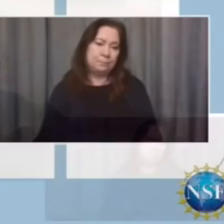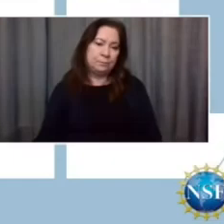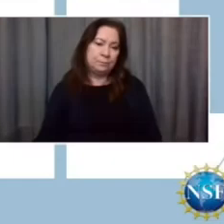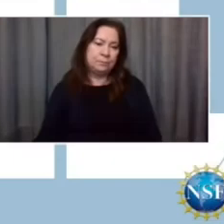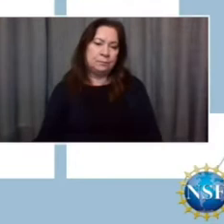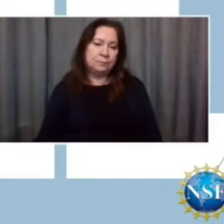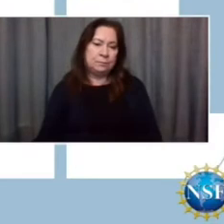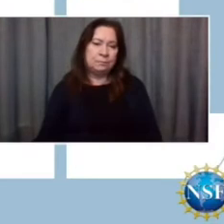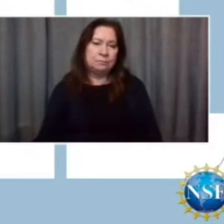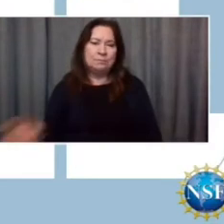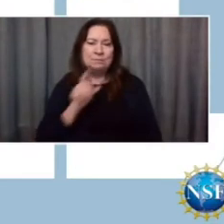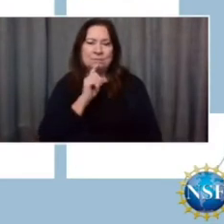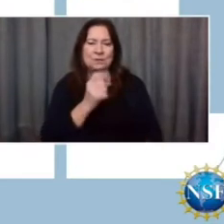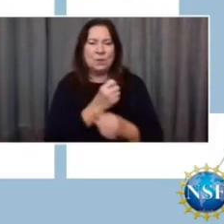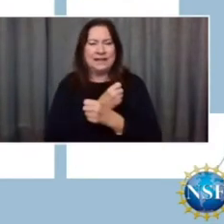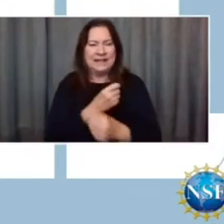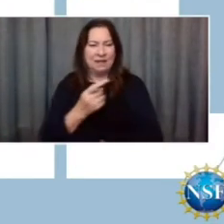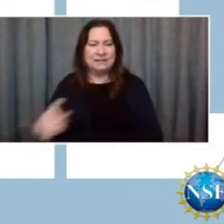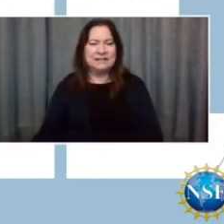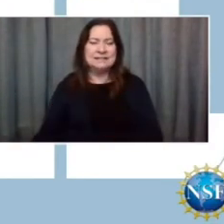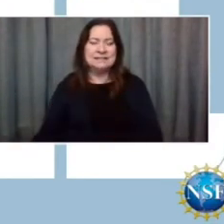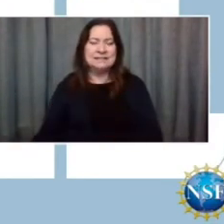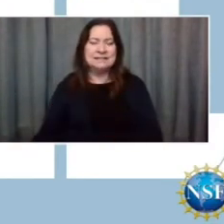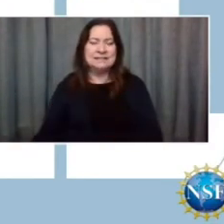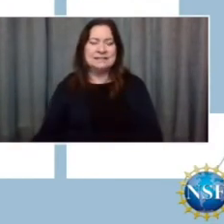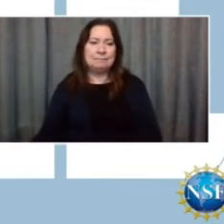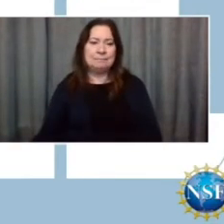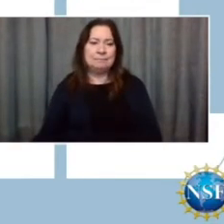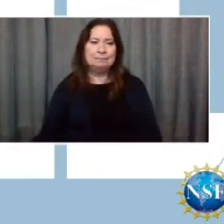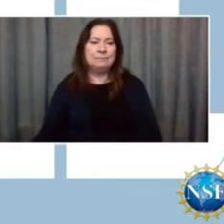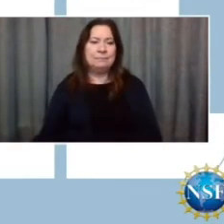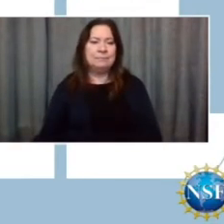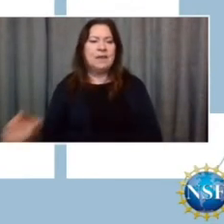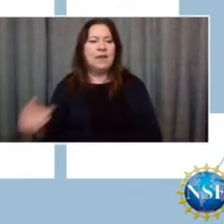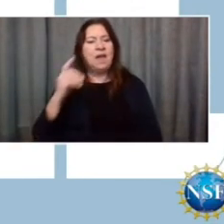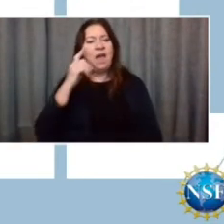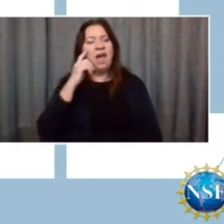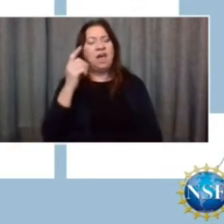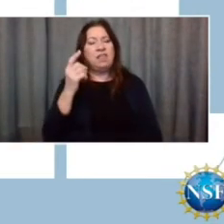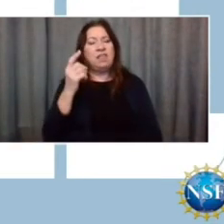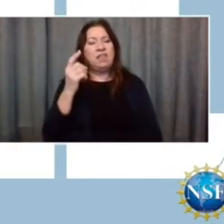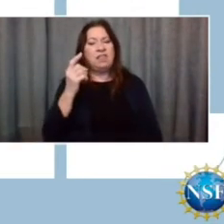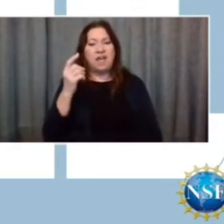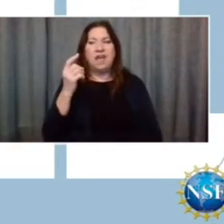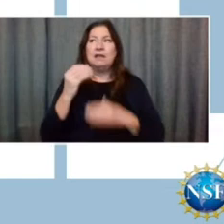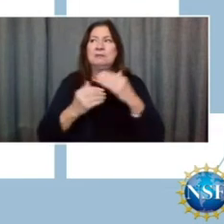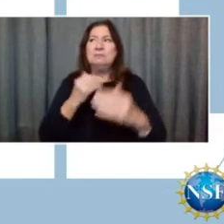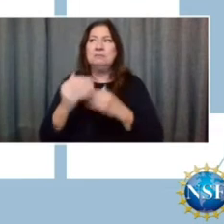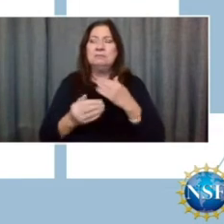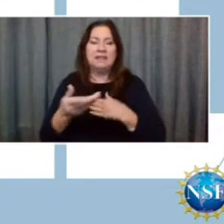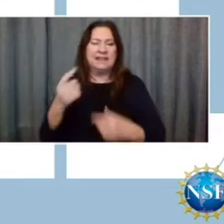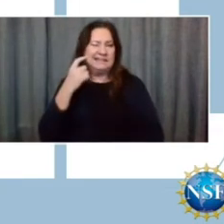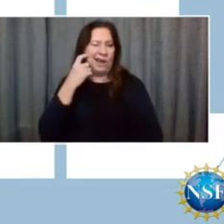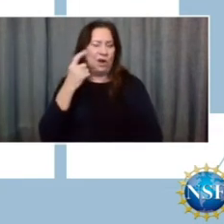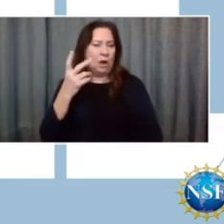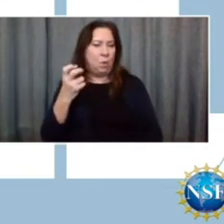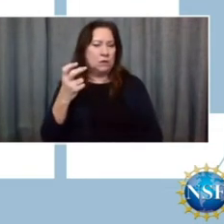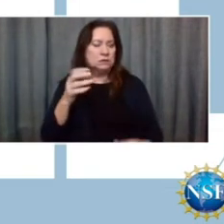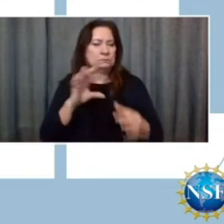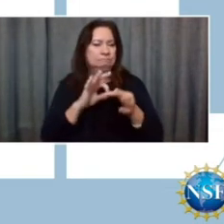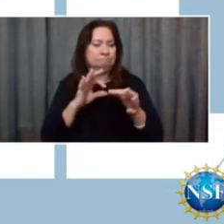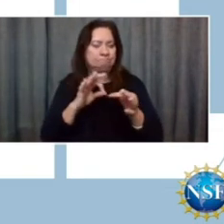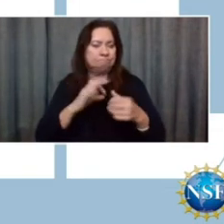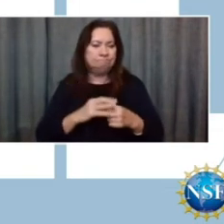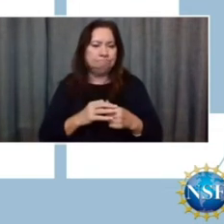I really love this. I think there's a series of things that I just heard that I kind of want to debate. That I think